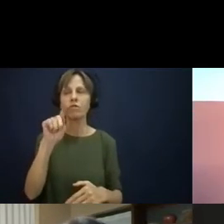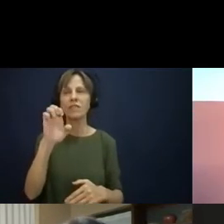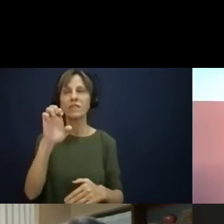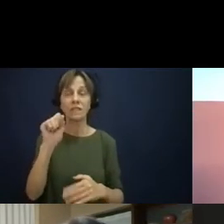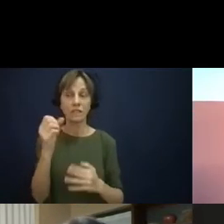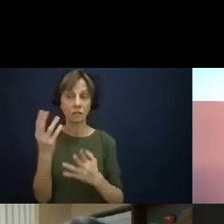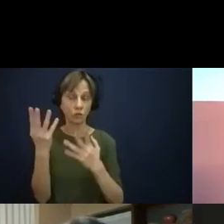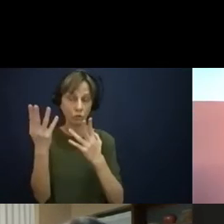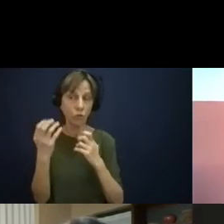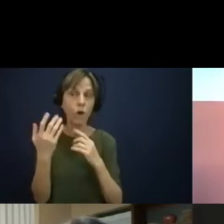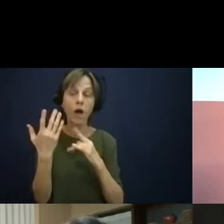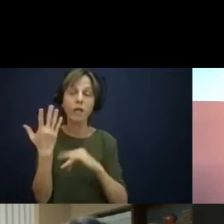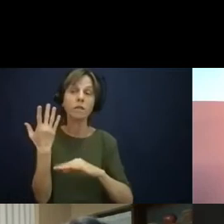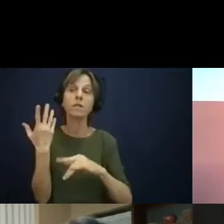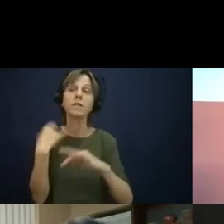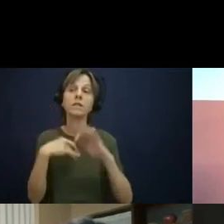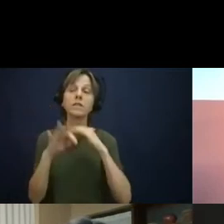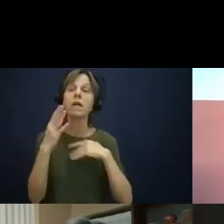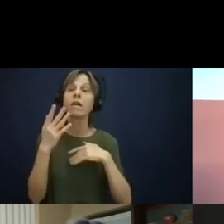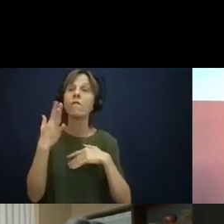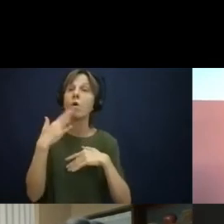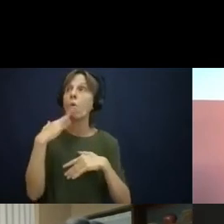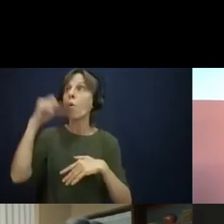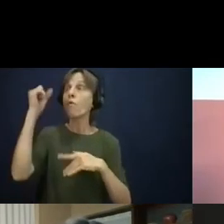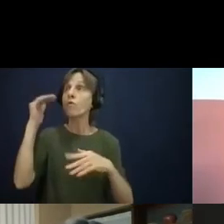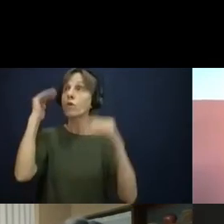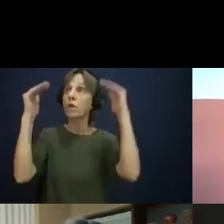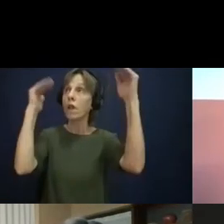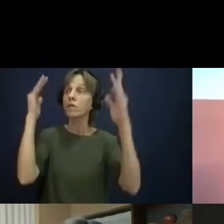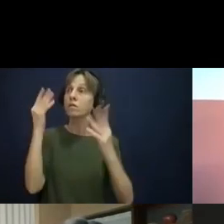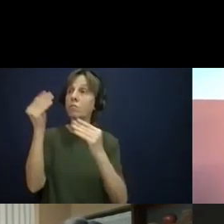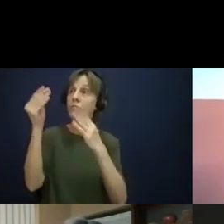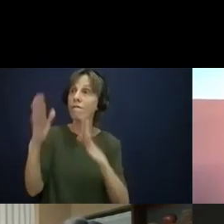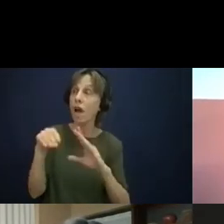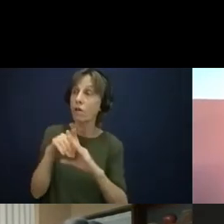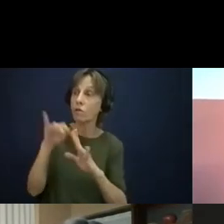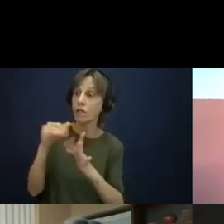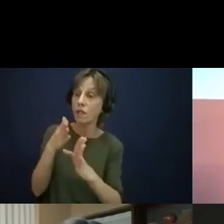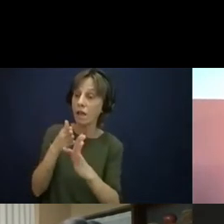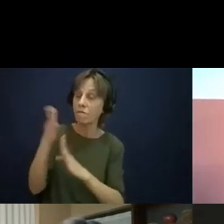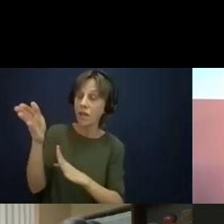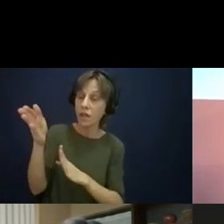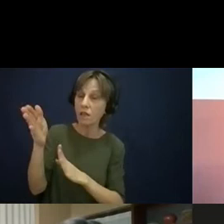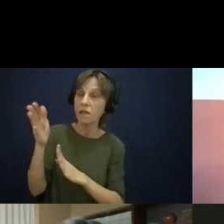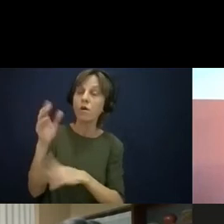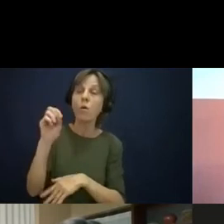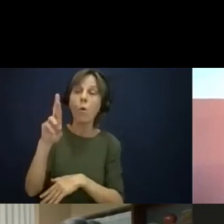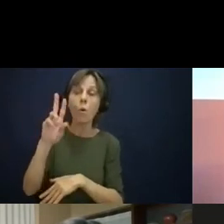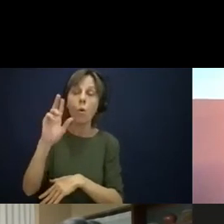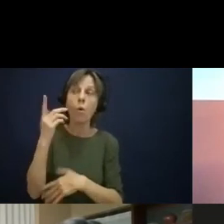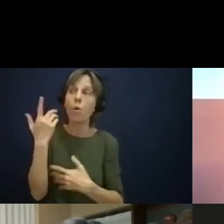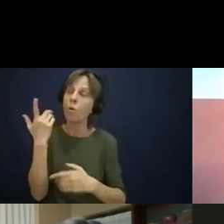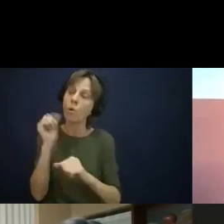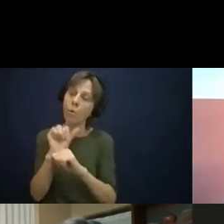from having all older adults who, were providers in the field, or just worked in the field